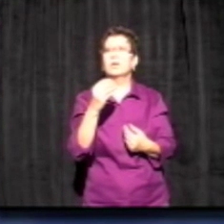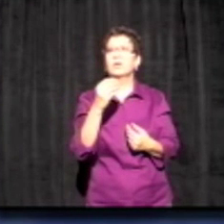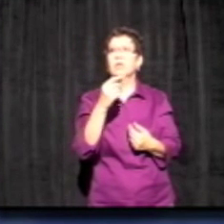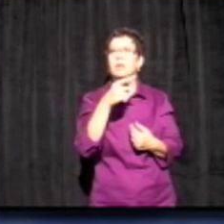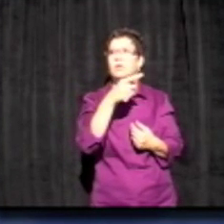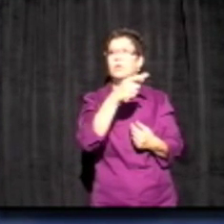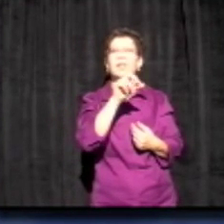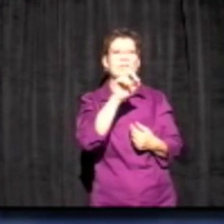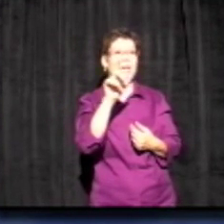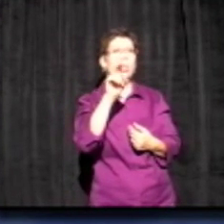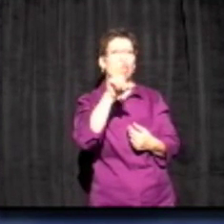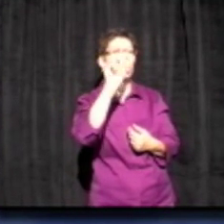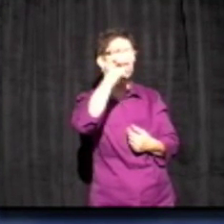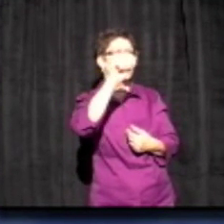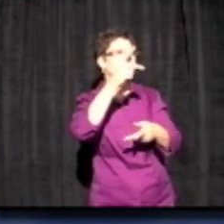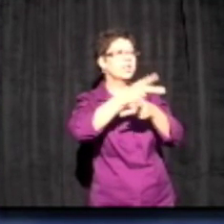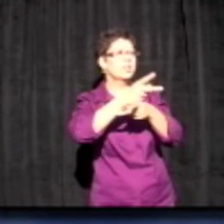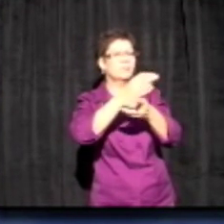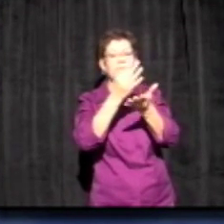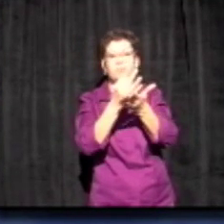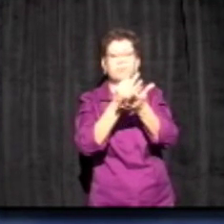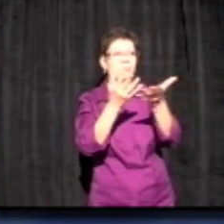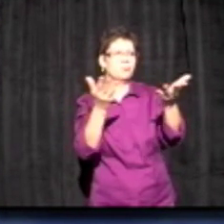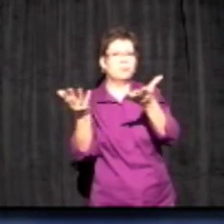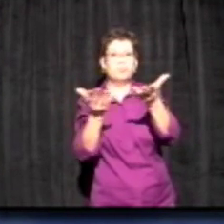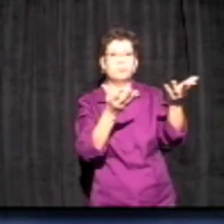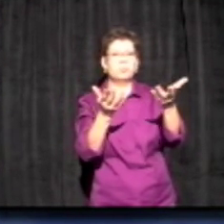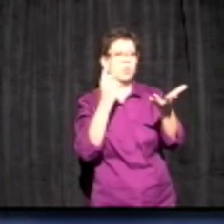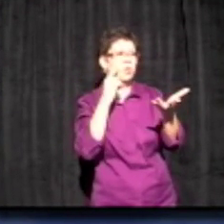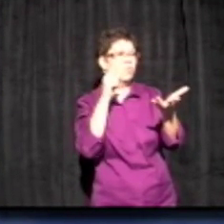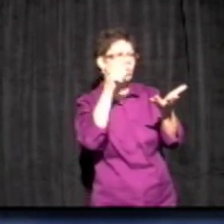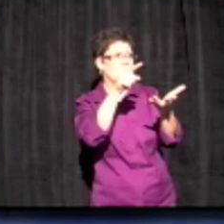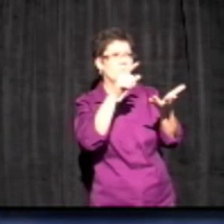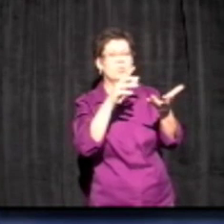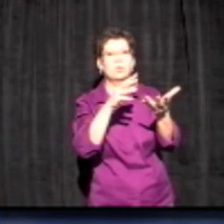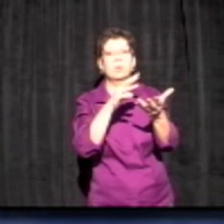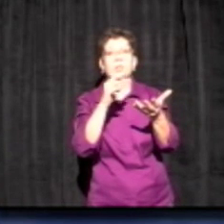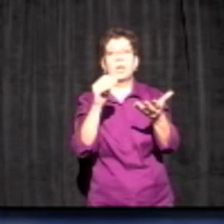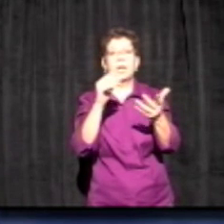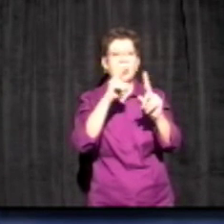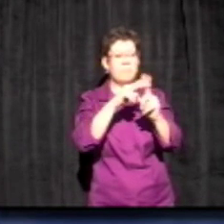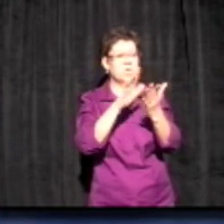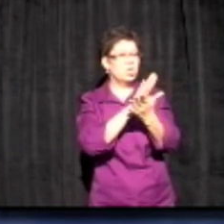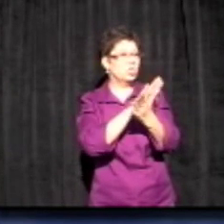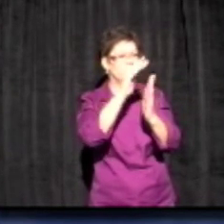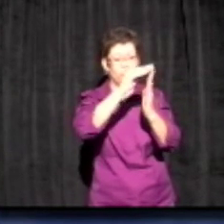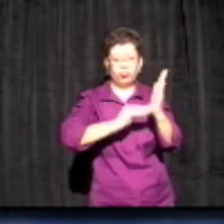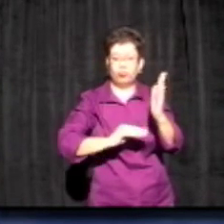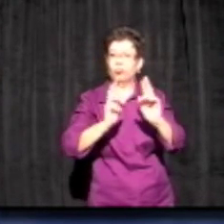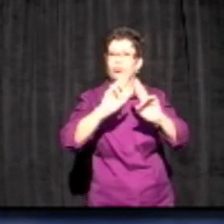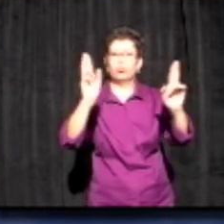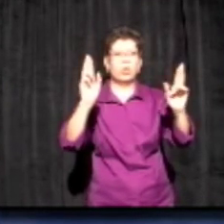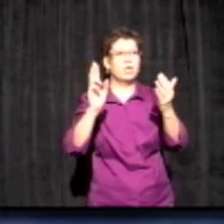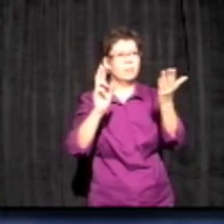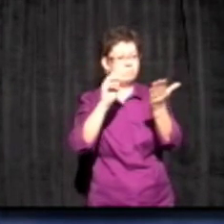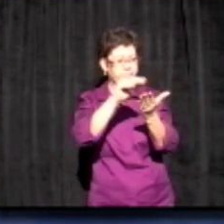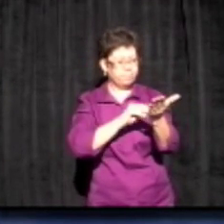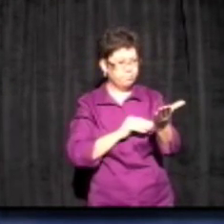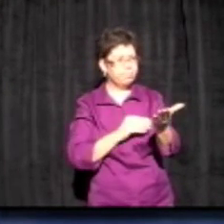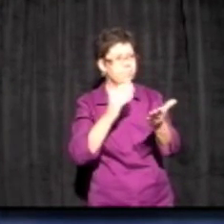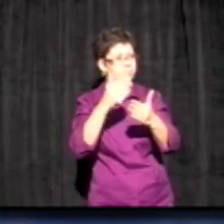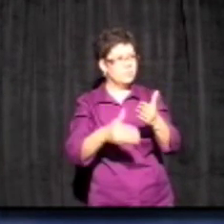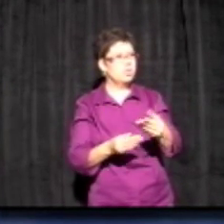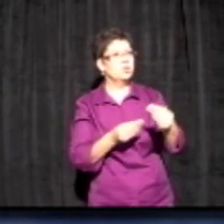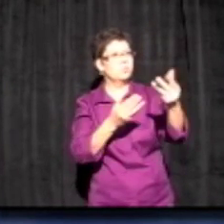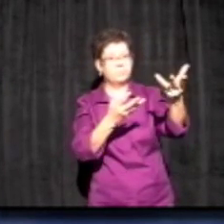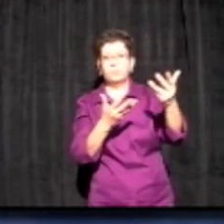equipped to provide those sources and have the applications there for you to complete and